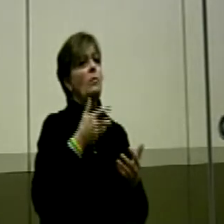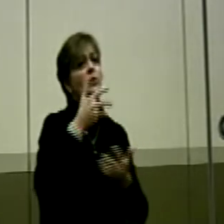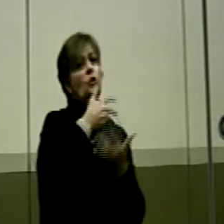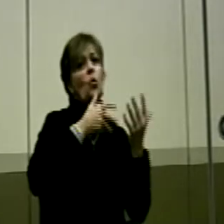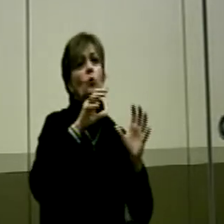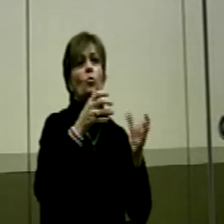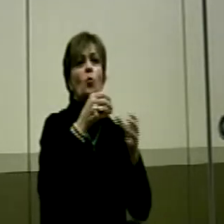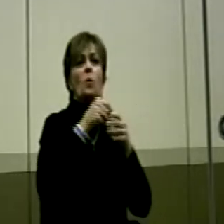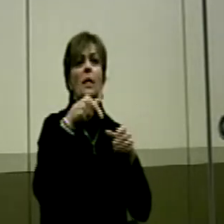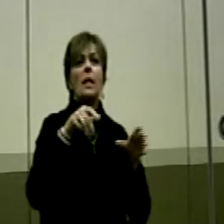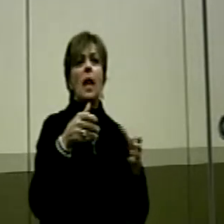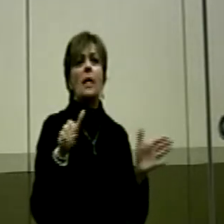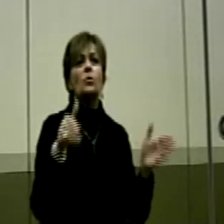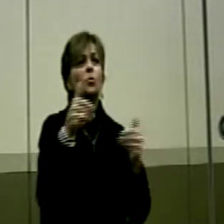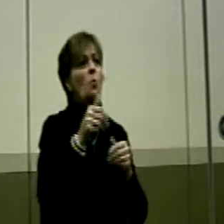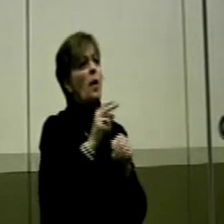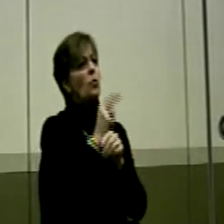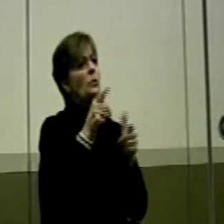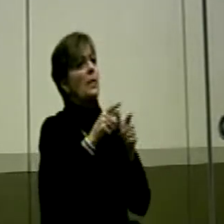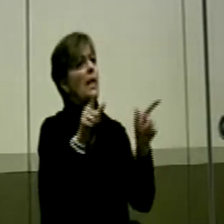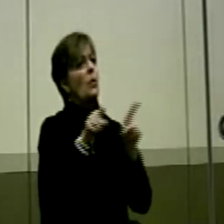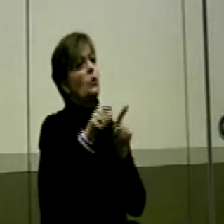We talked a lot about how to